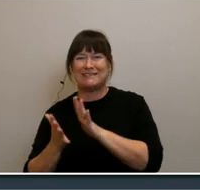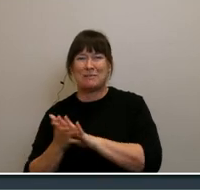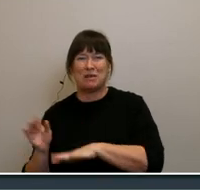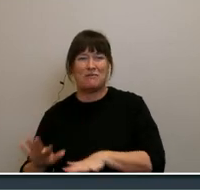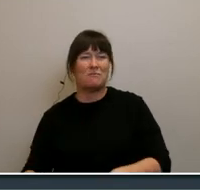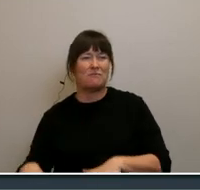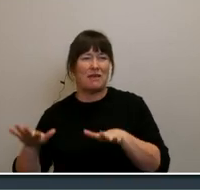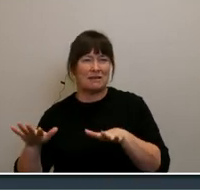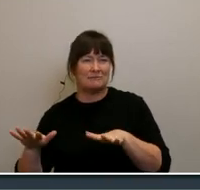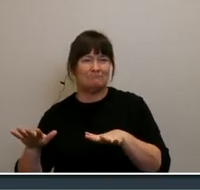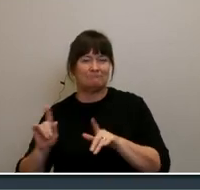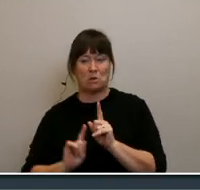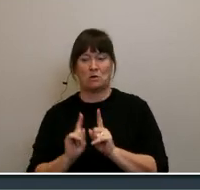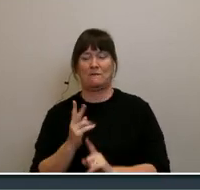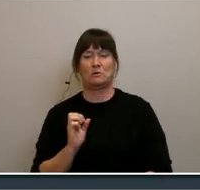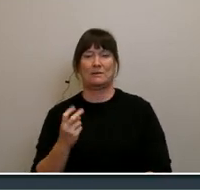November 2020.